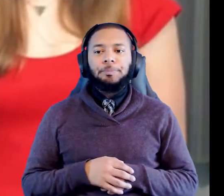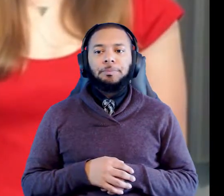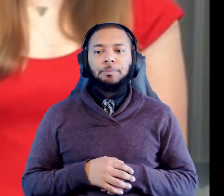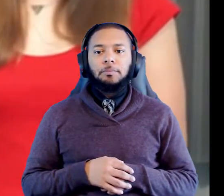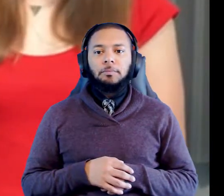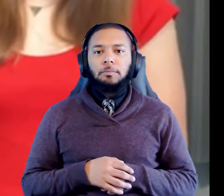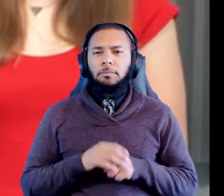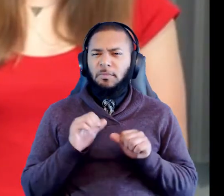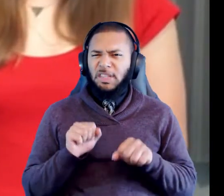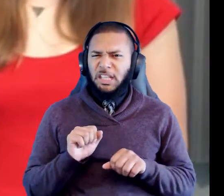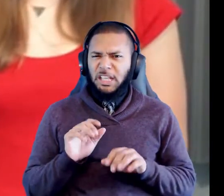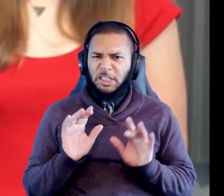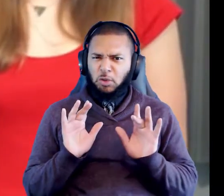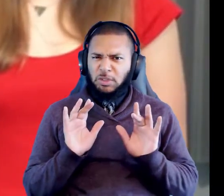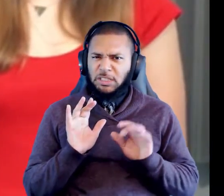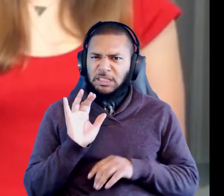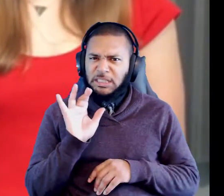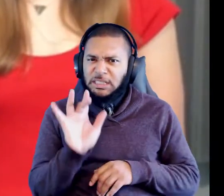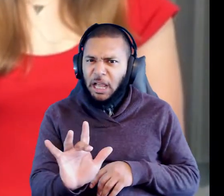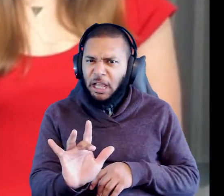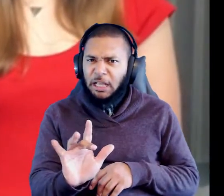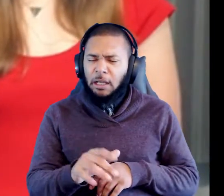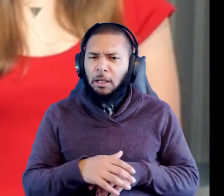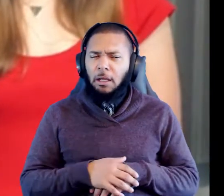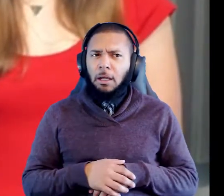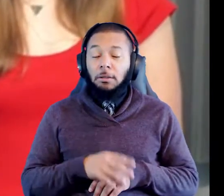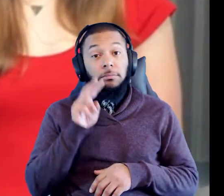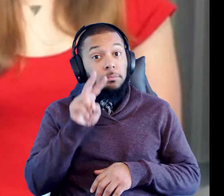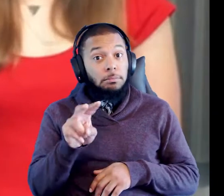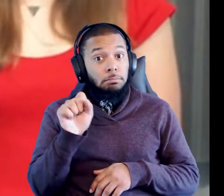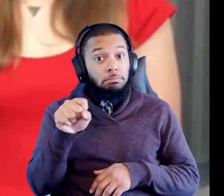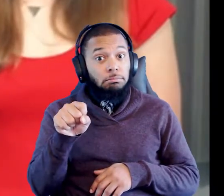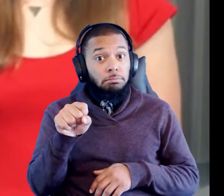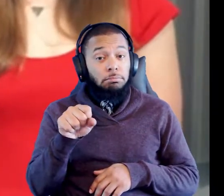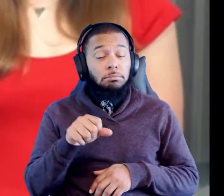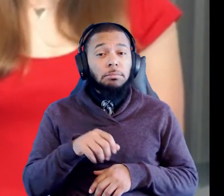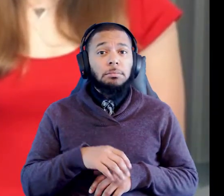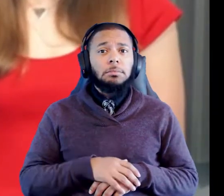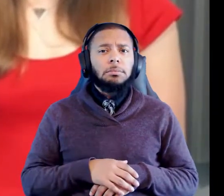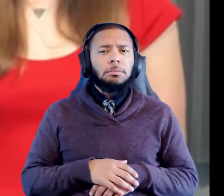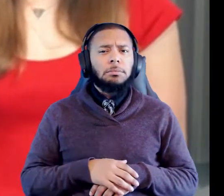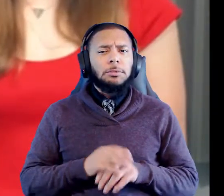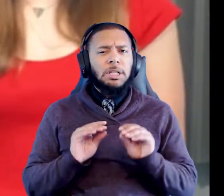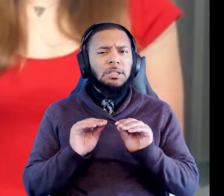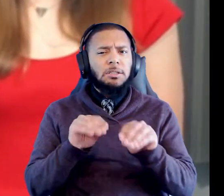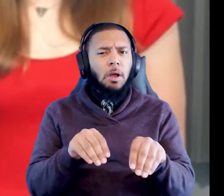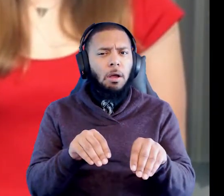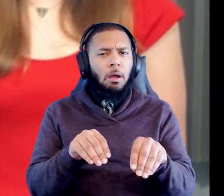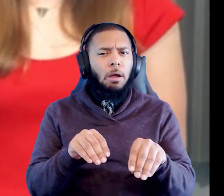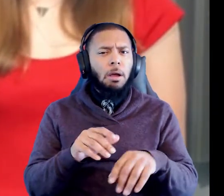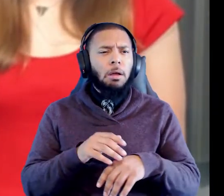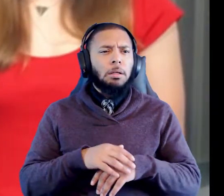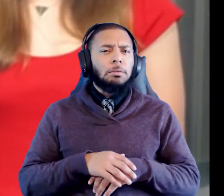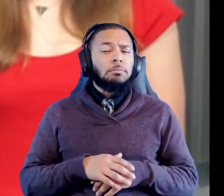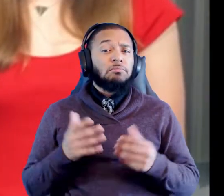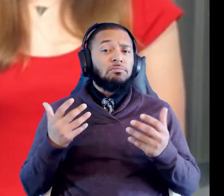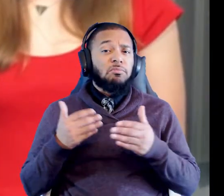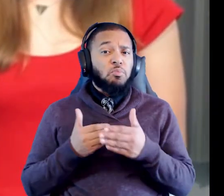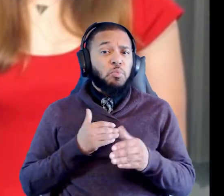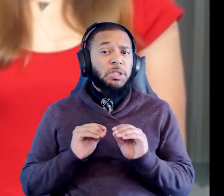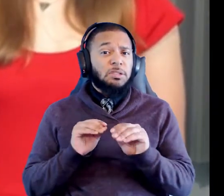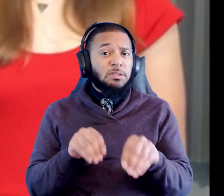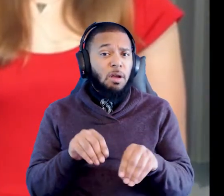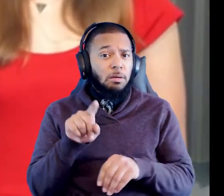you can see it is it something that's installed is it something that's already on that computer